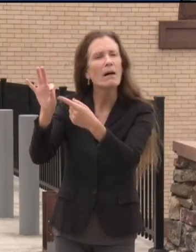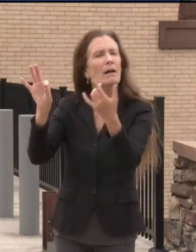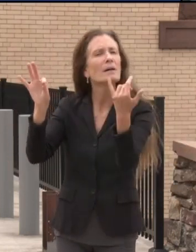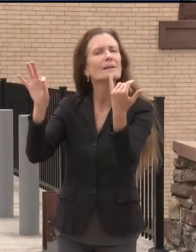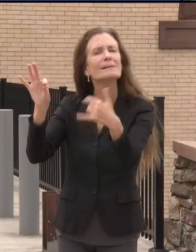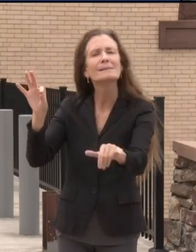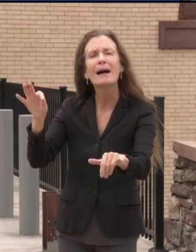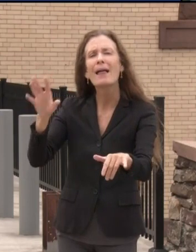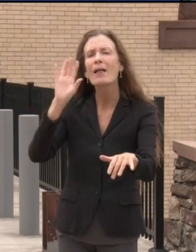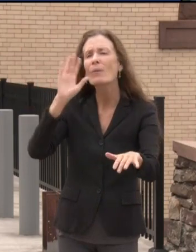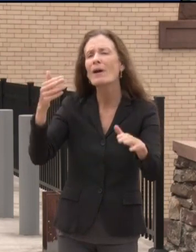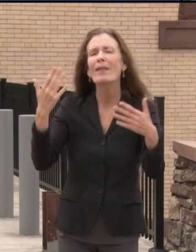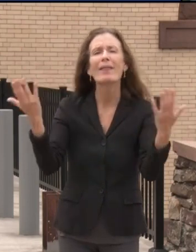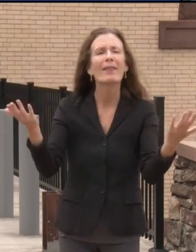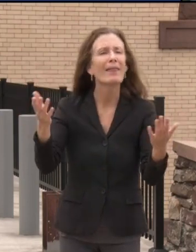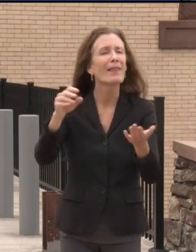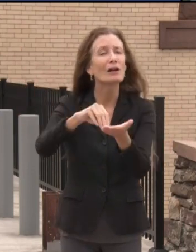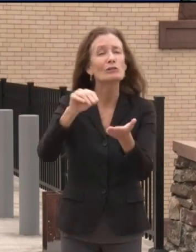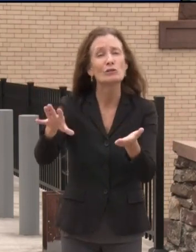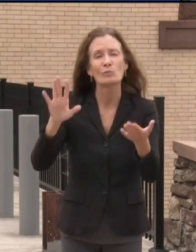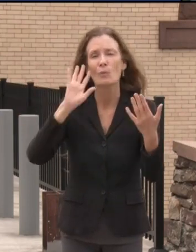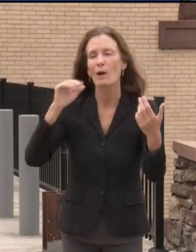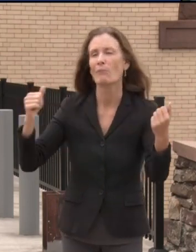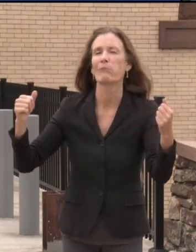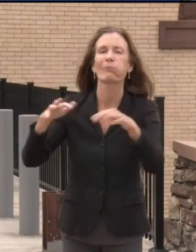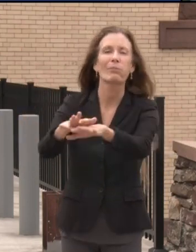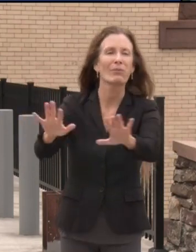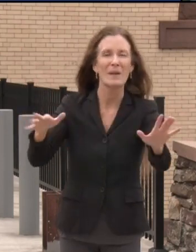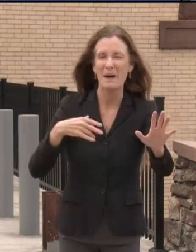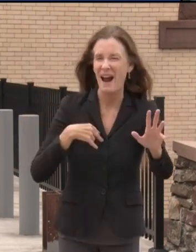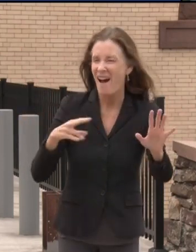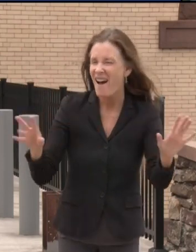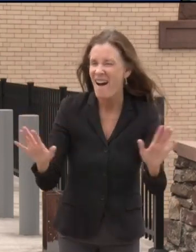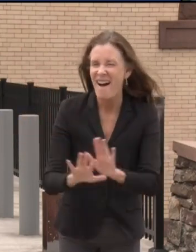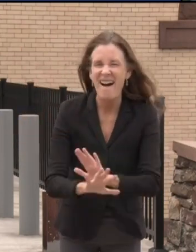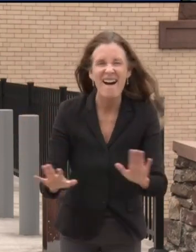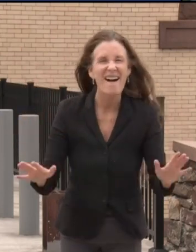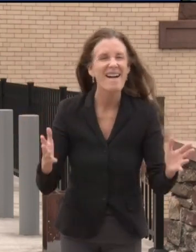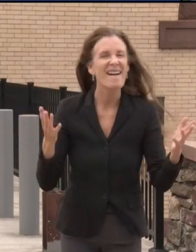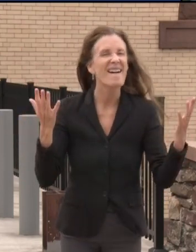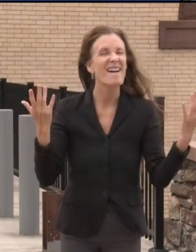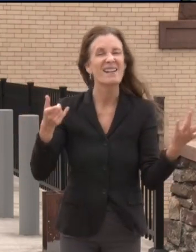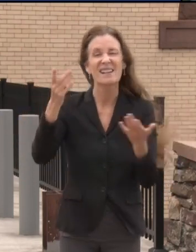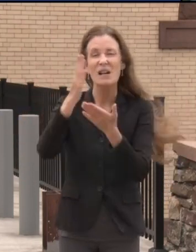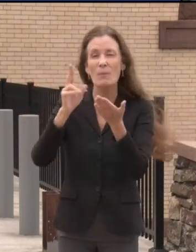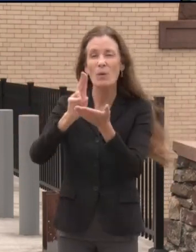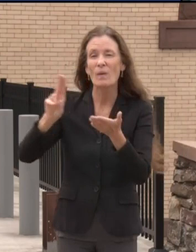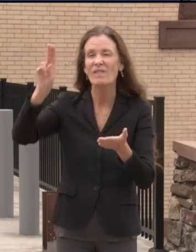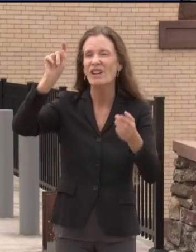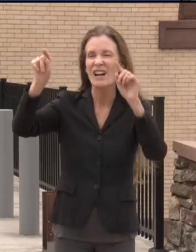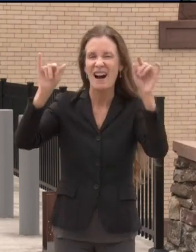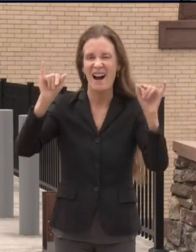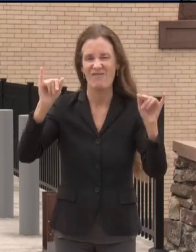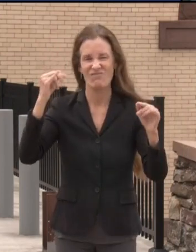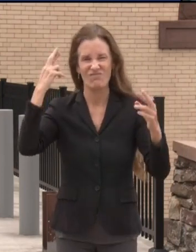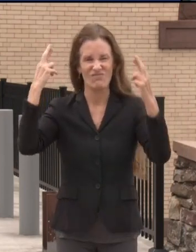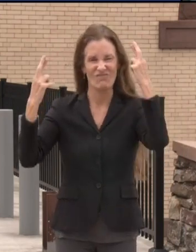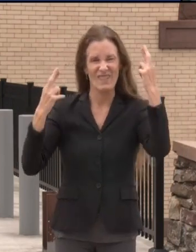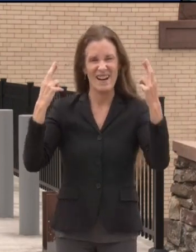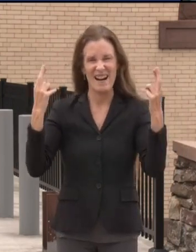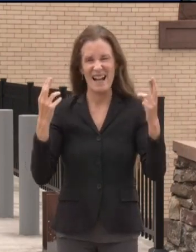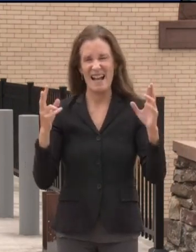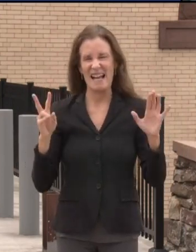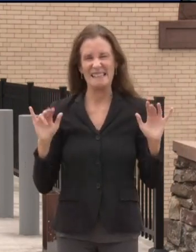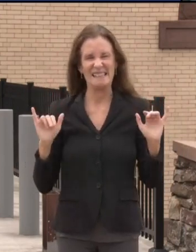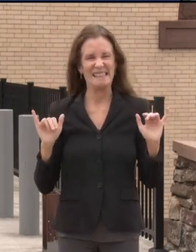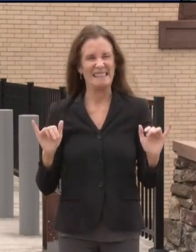so given that, it could be that universities with the kind of responsible leadership I'm seeing across the